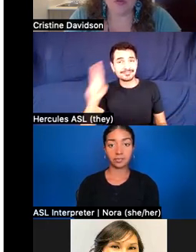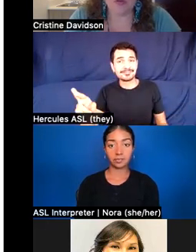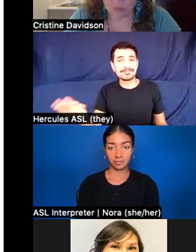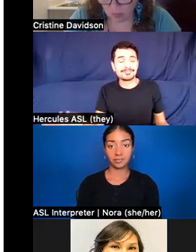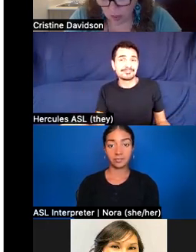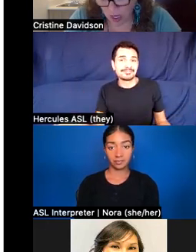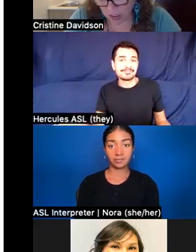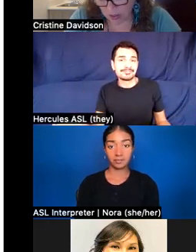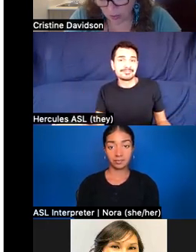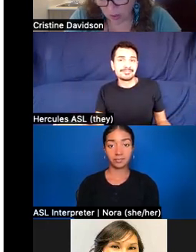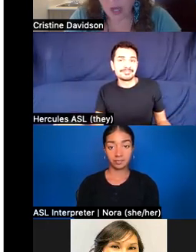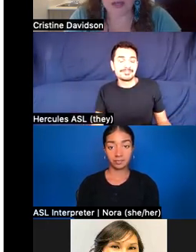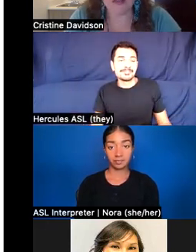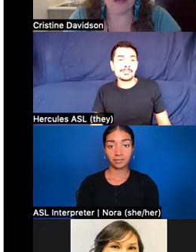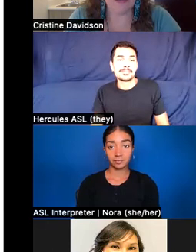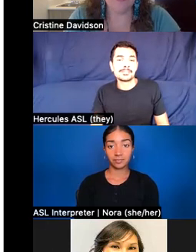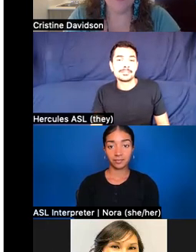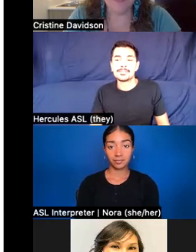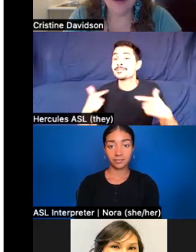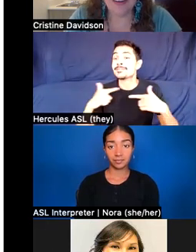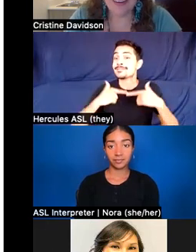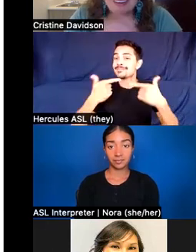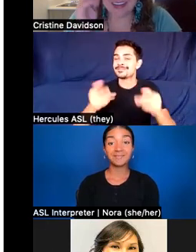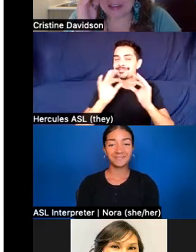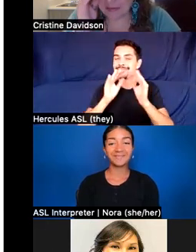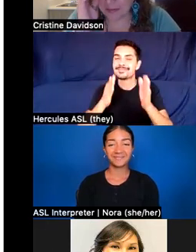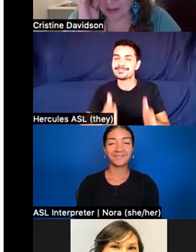know, we're not in the